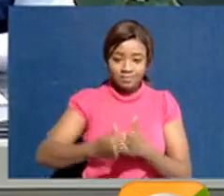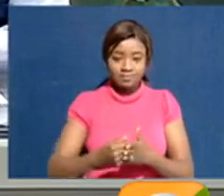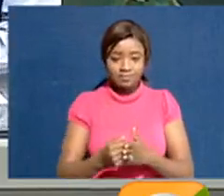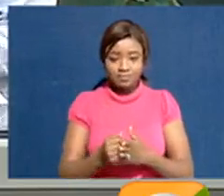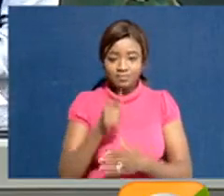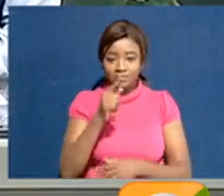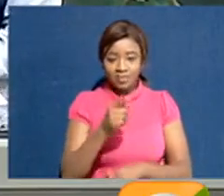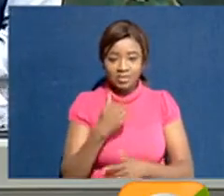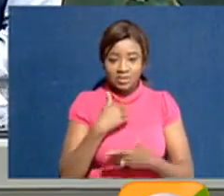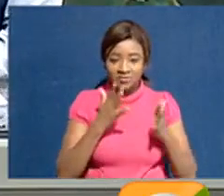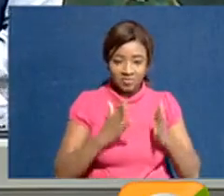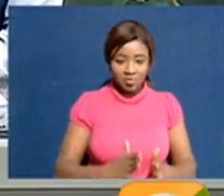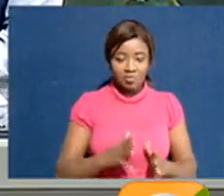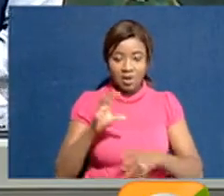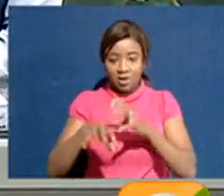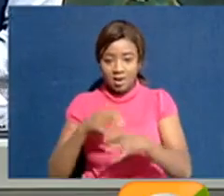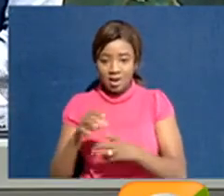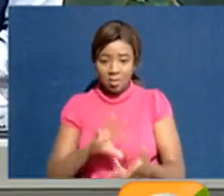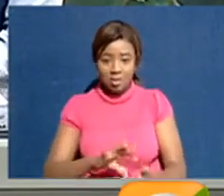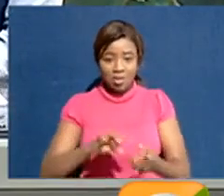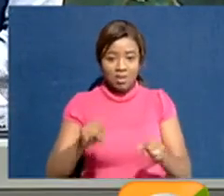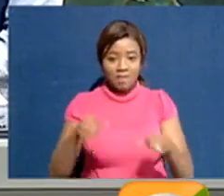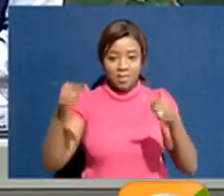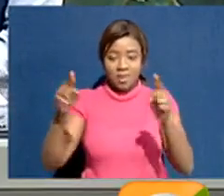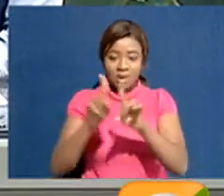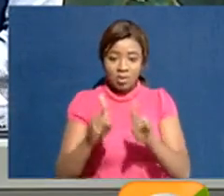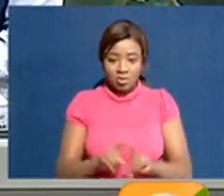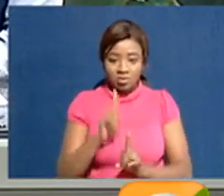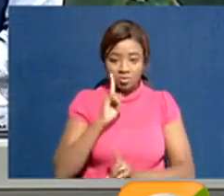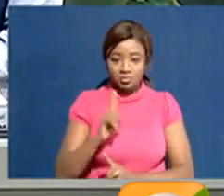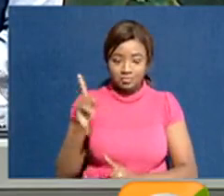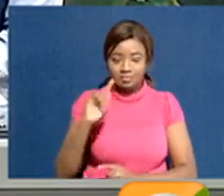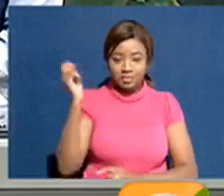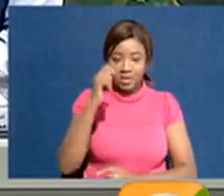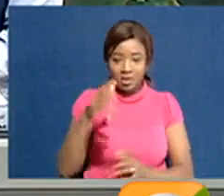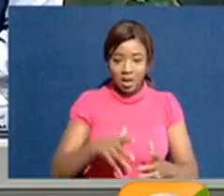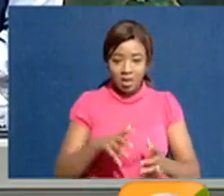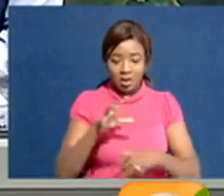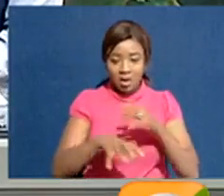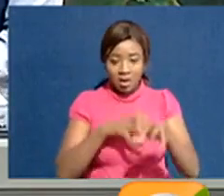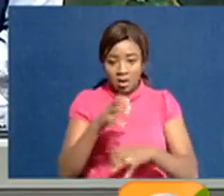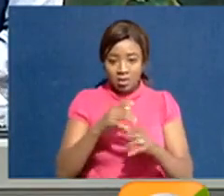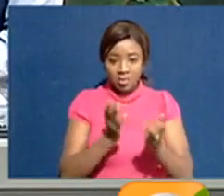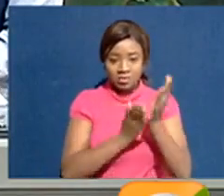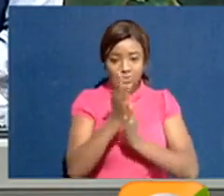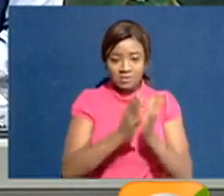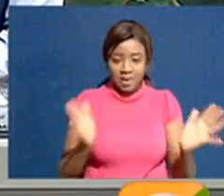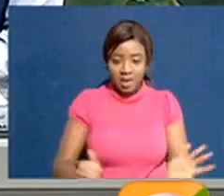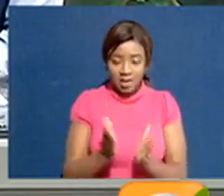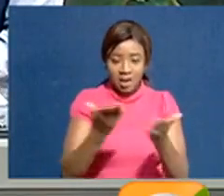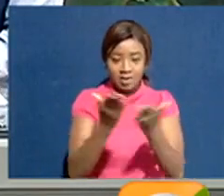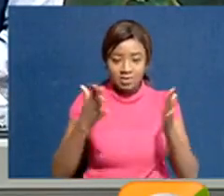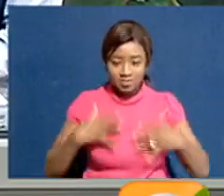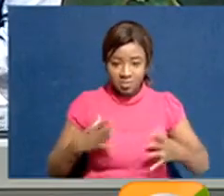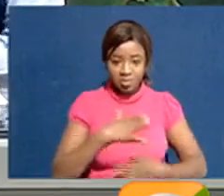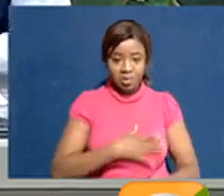the human-wildlife conflict. And as Laura Otieno reports, the Kenya Wildlife Services has urged residents to